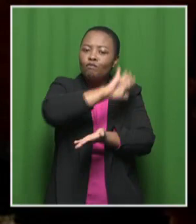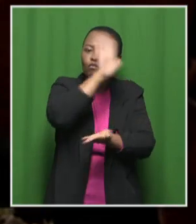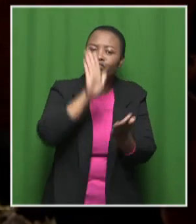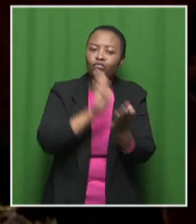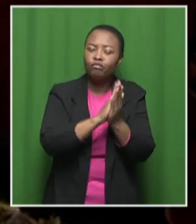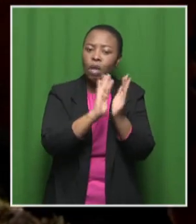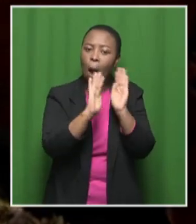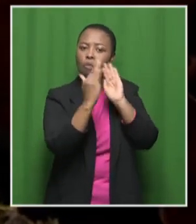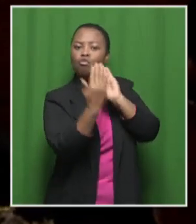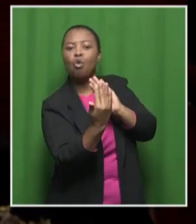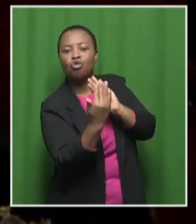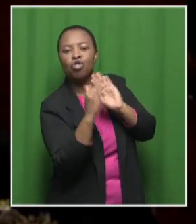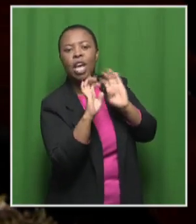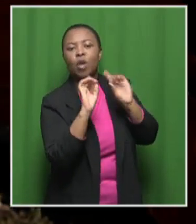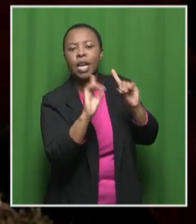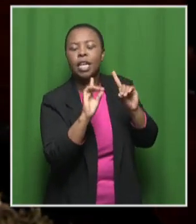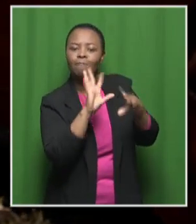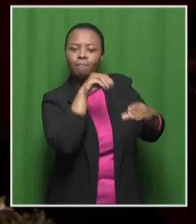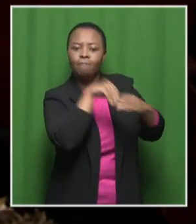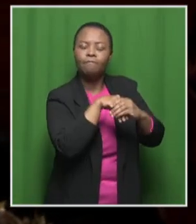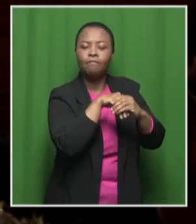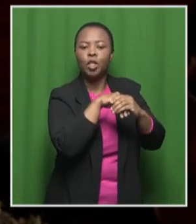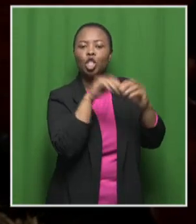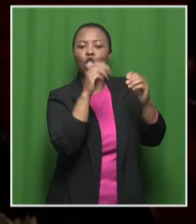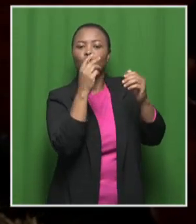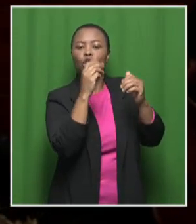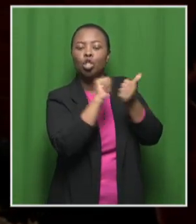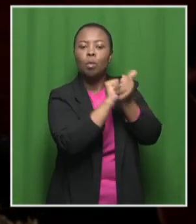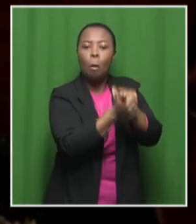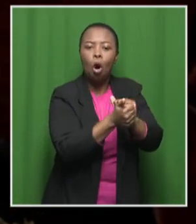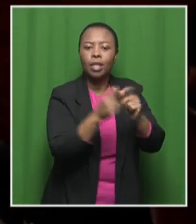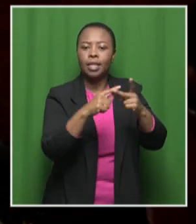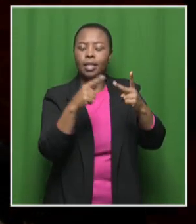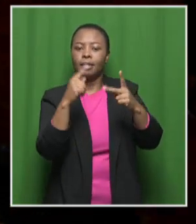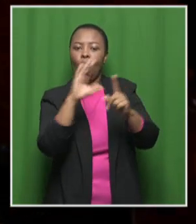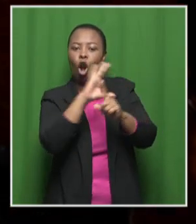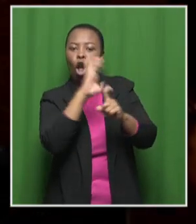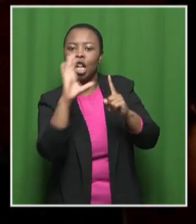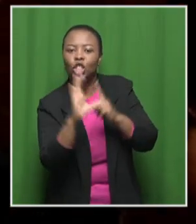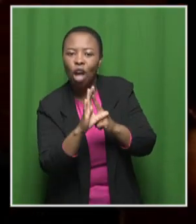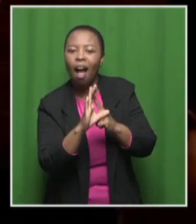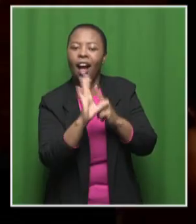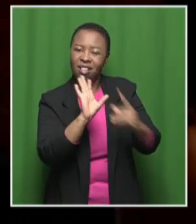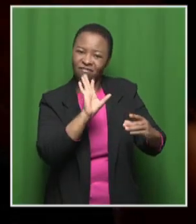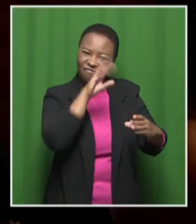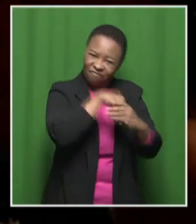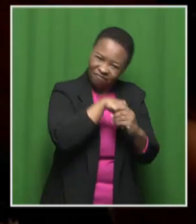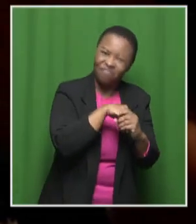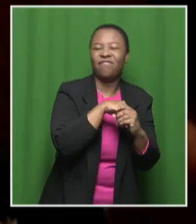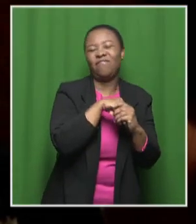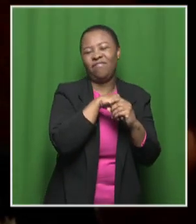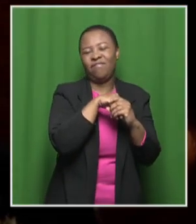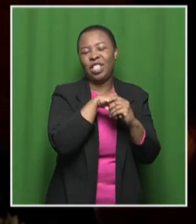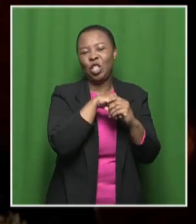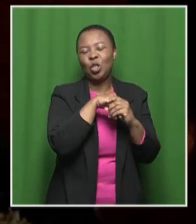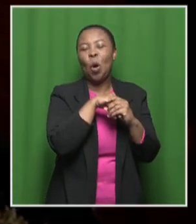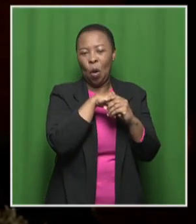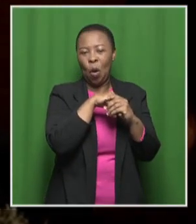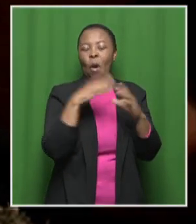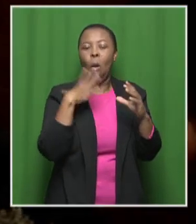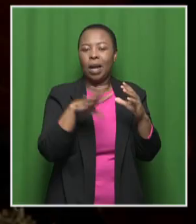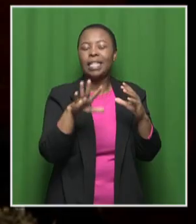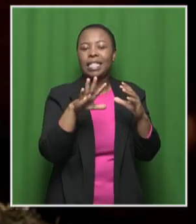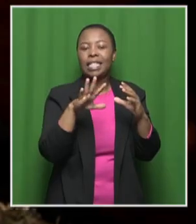which involves the sports side, the culture side, you never know where they can land. And we want to take them out of this particular